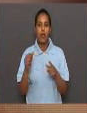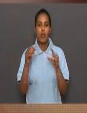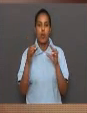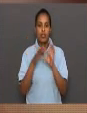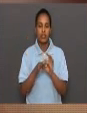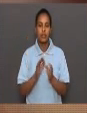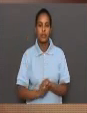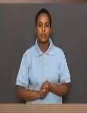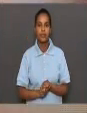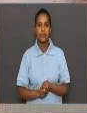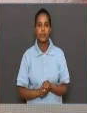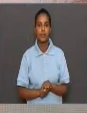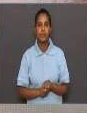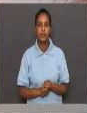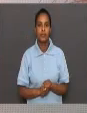bonds.